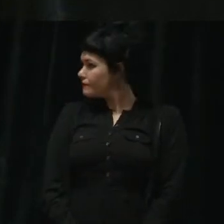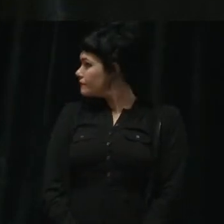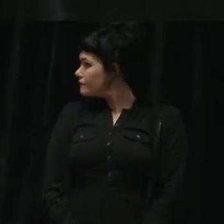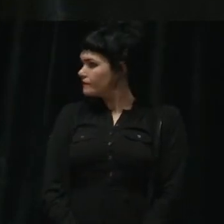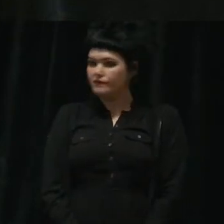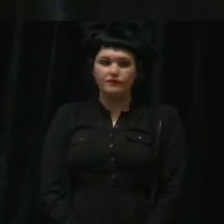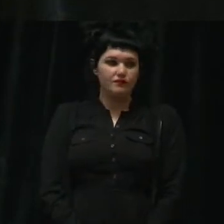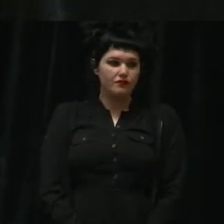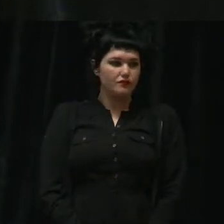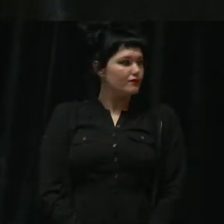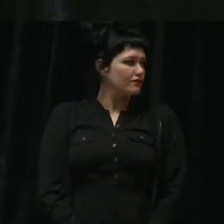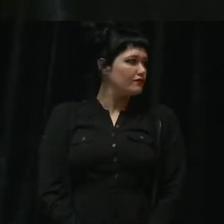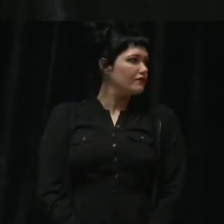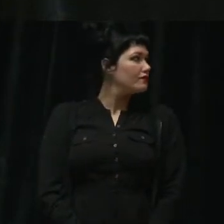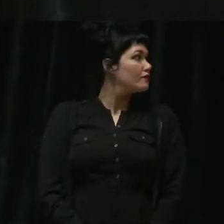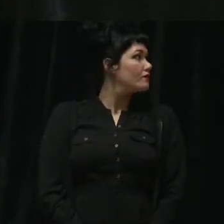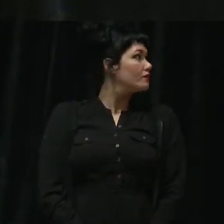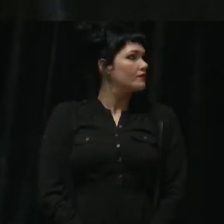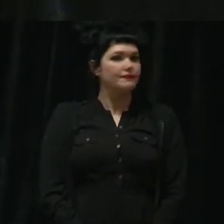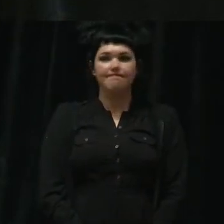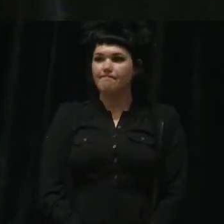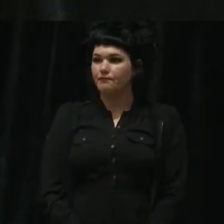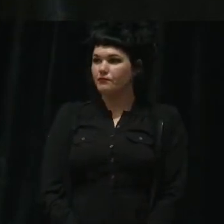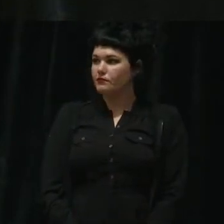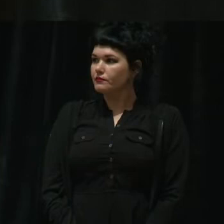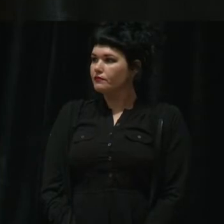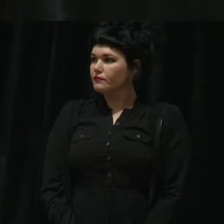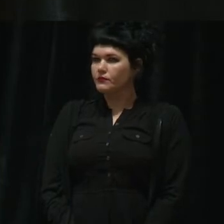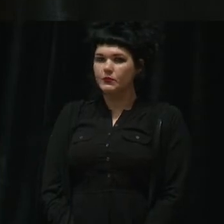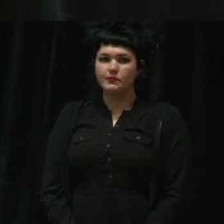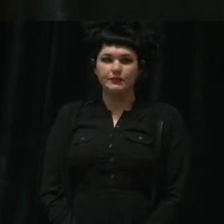Oops. There we go.